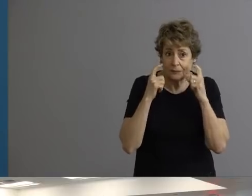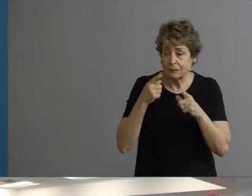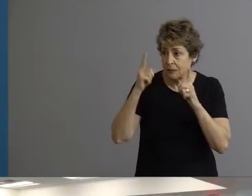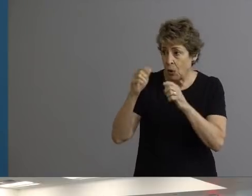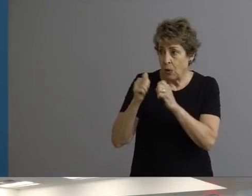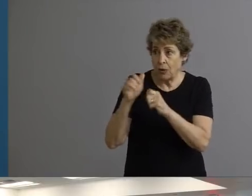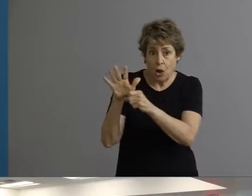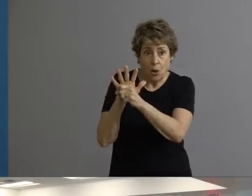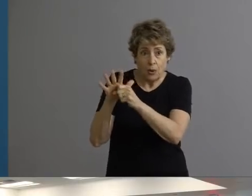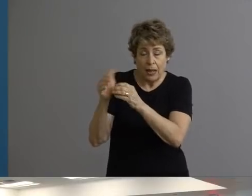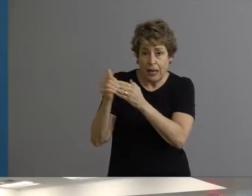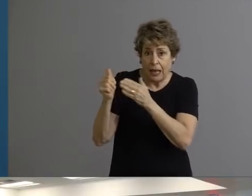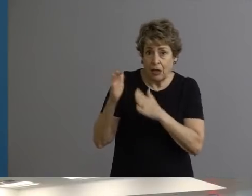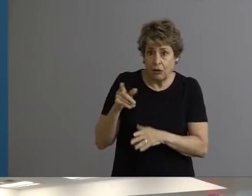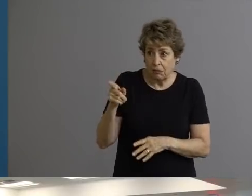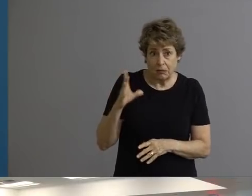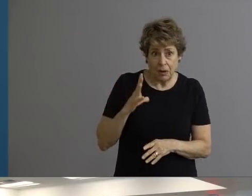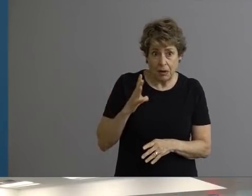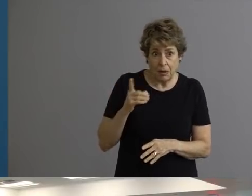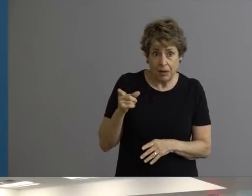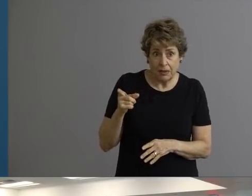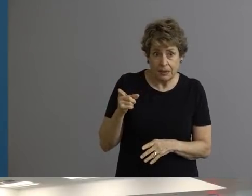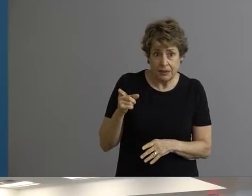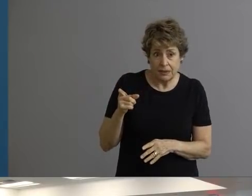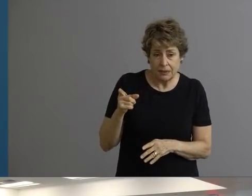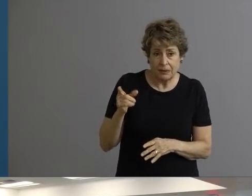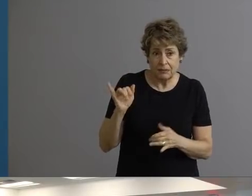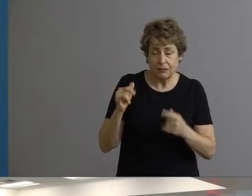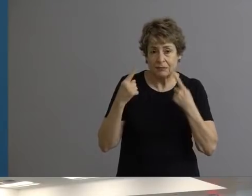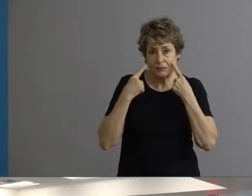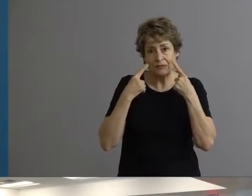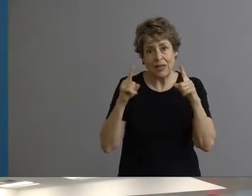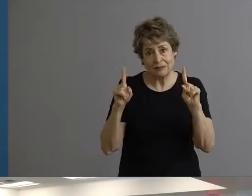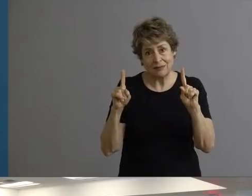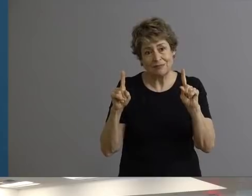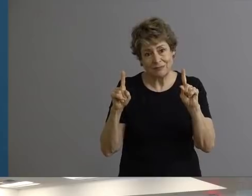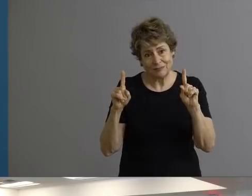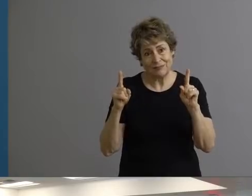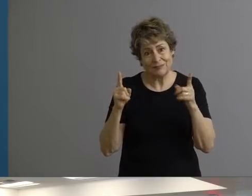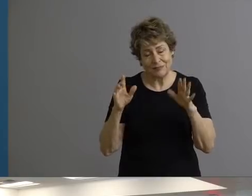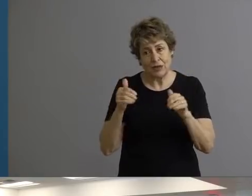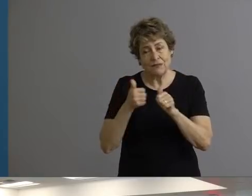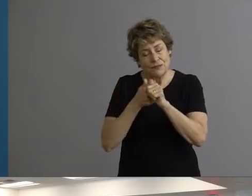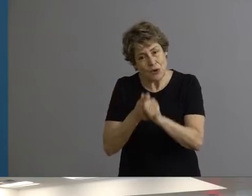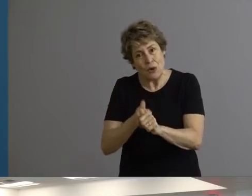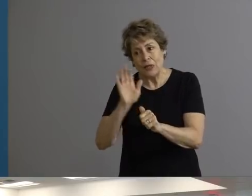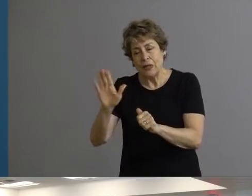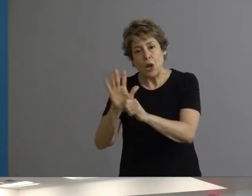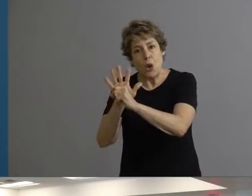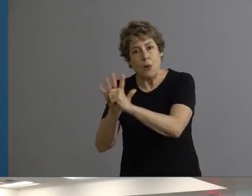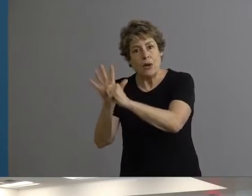be the most effective route. Thank you. We're going to start to wrap it up here. We're going to go to